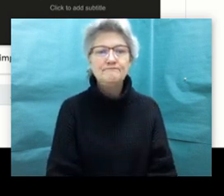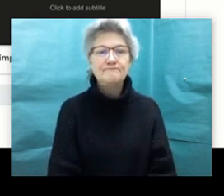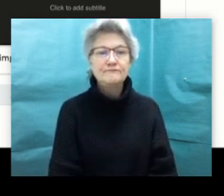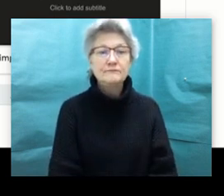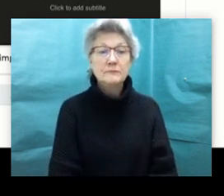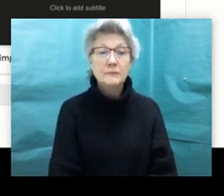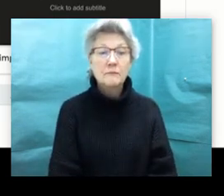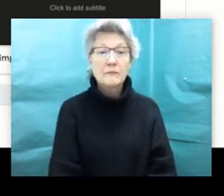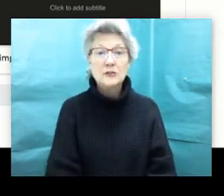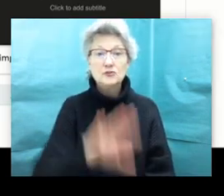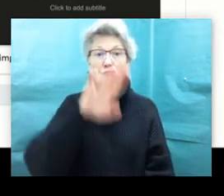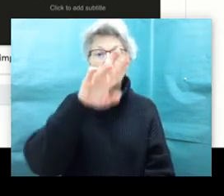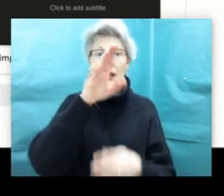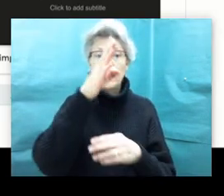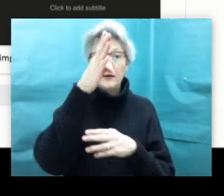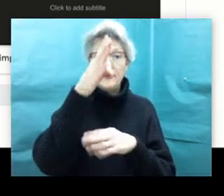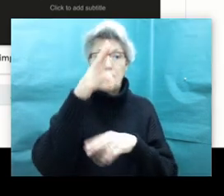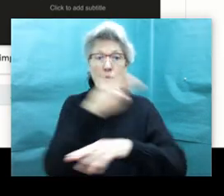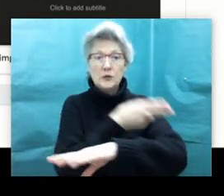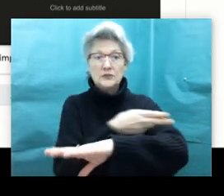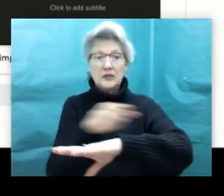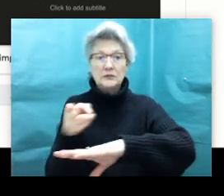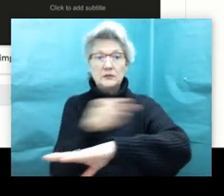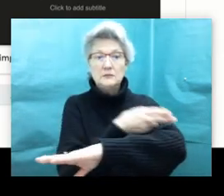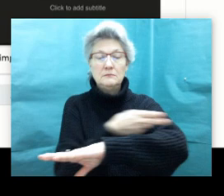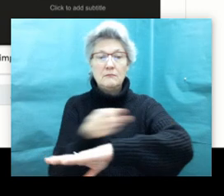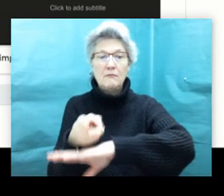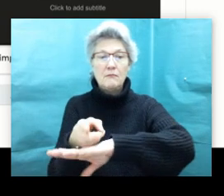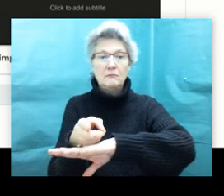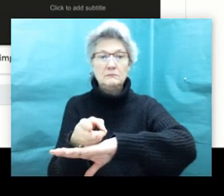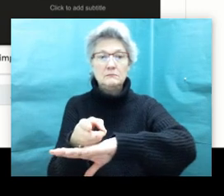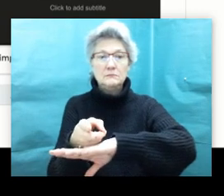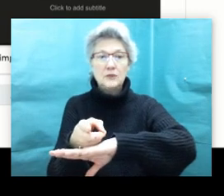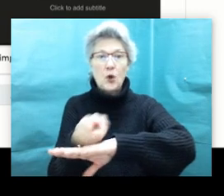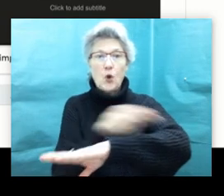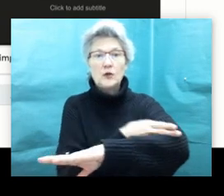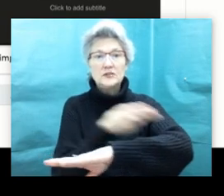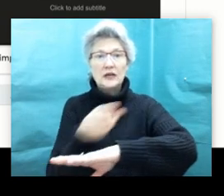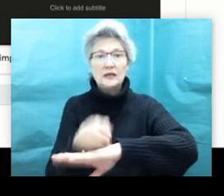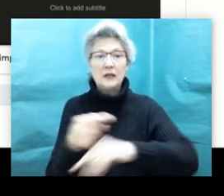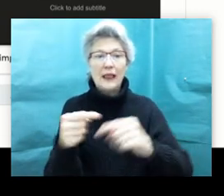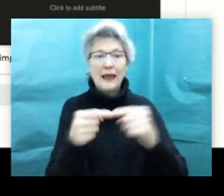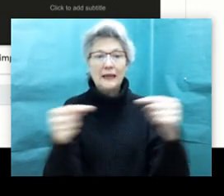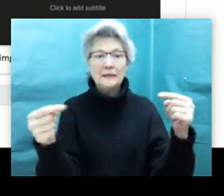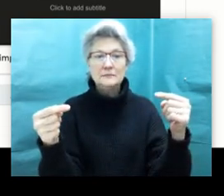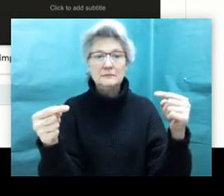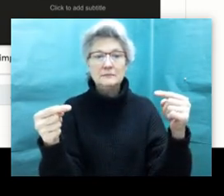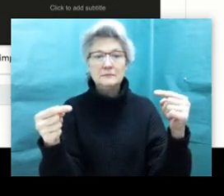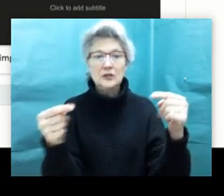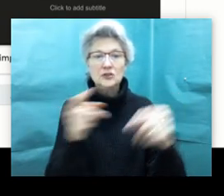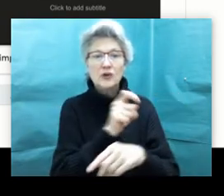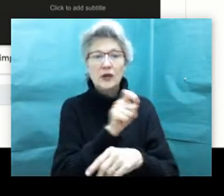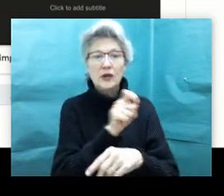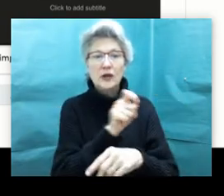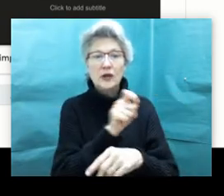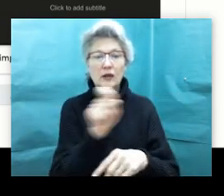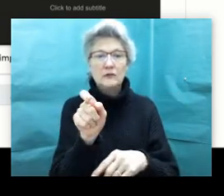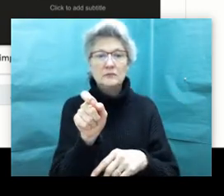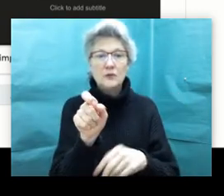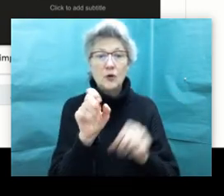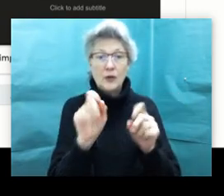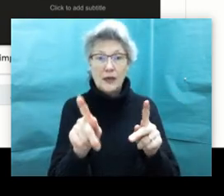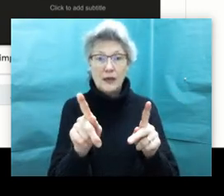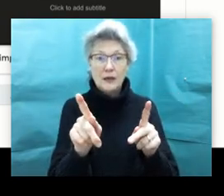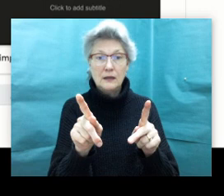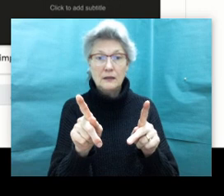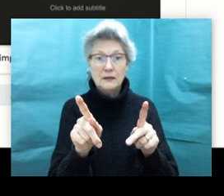try a horizontal. I'm going to draw my horizontal line here, drag it over. Okay,